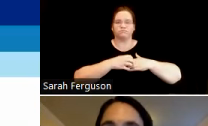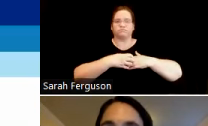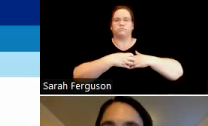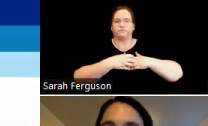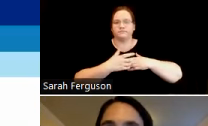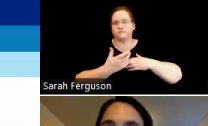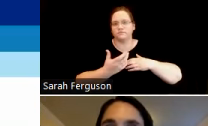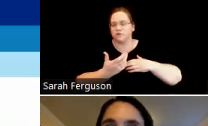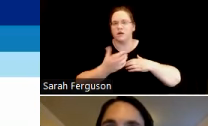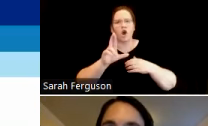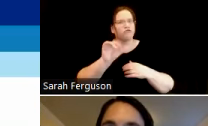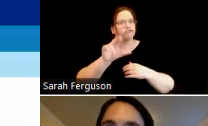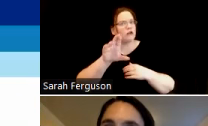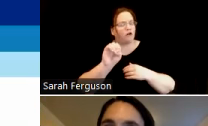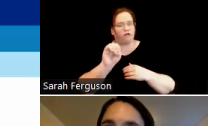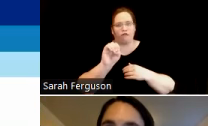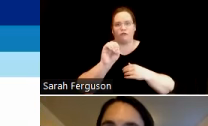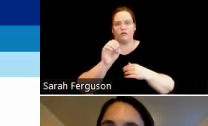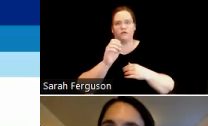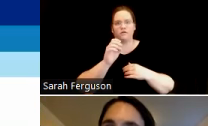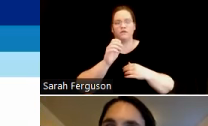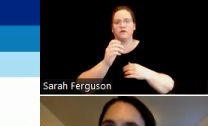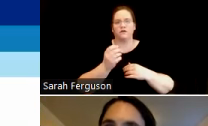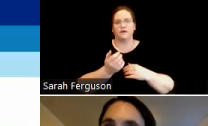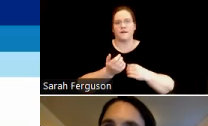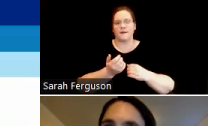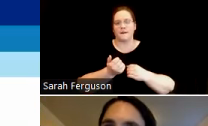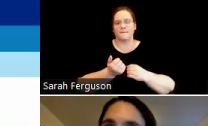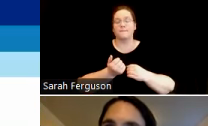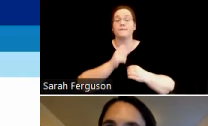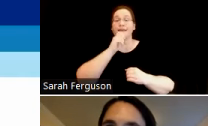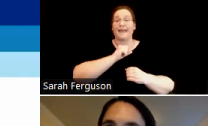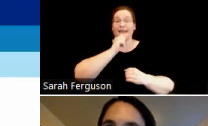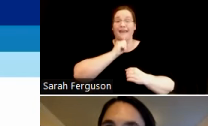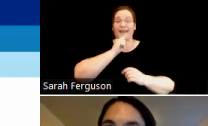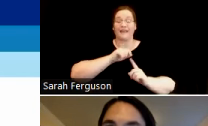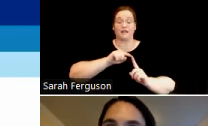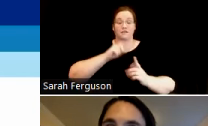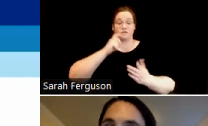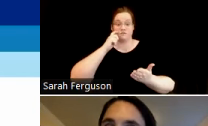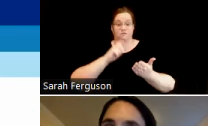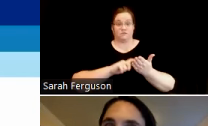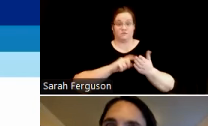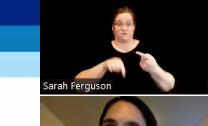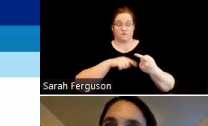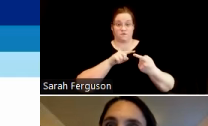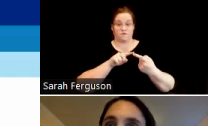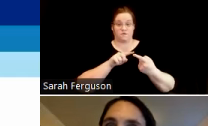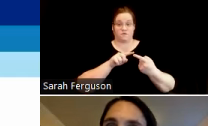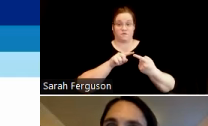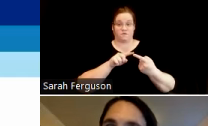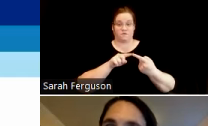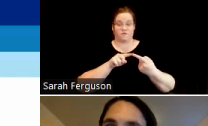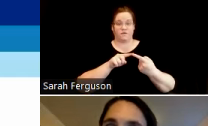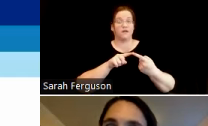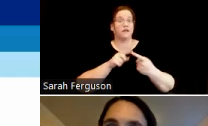But again, this is extremely rare, and this we have. The age group that we saw this rare event was in the